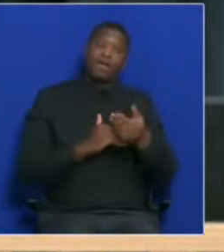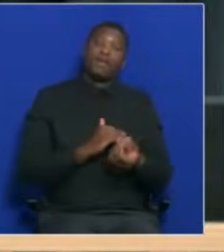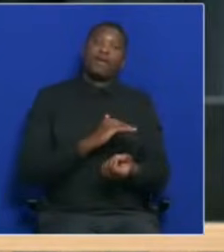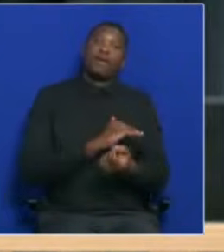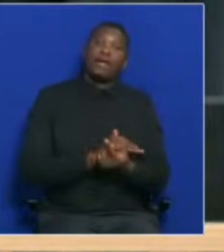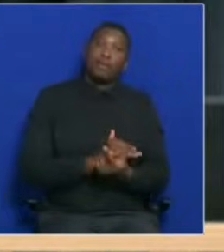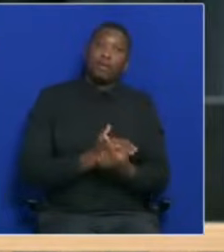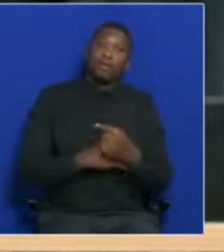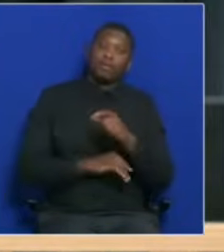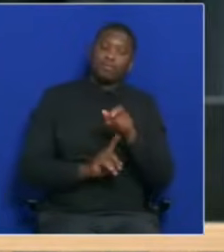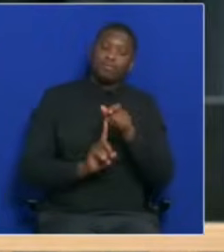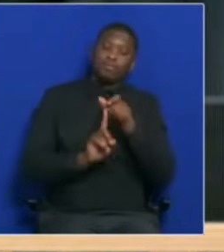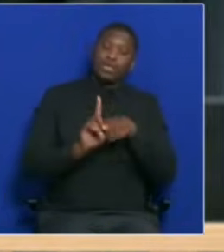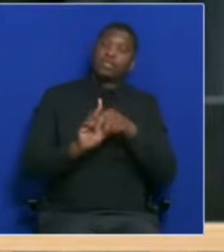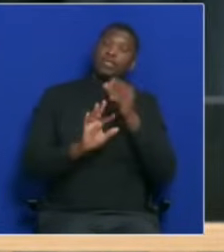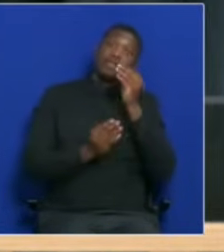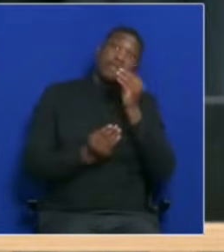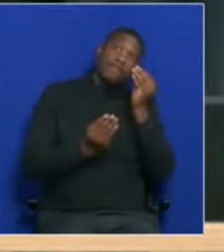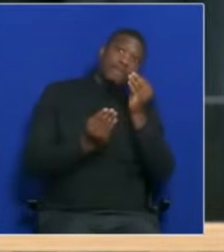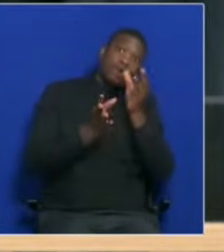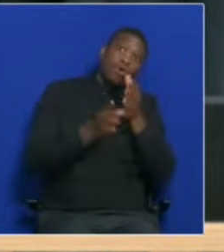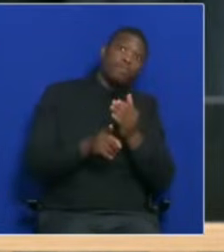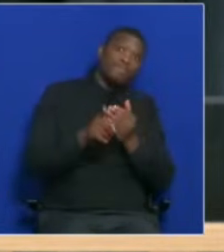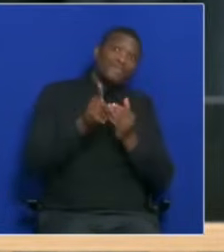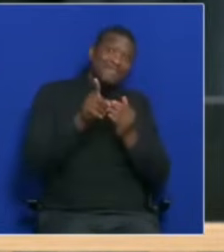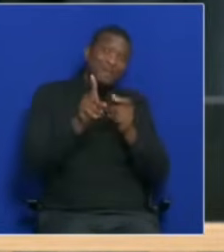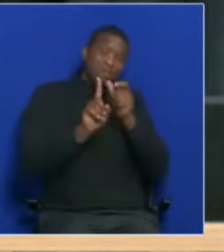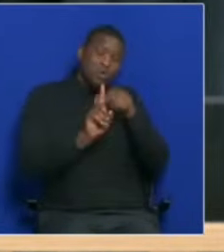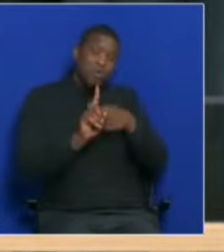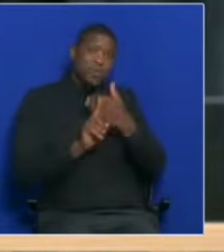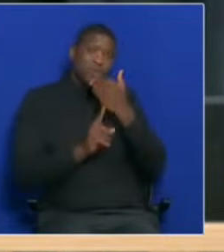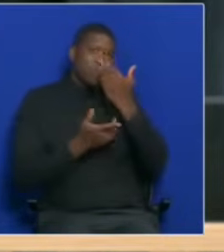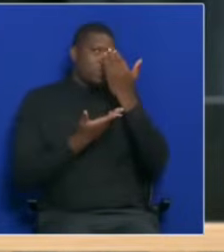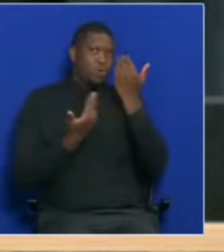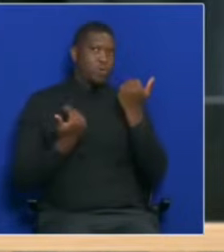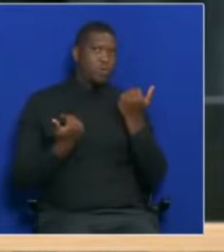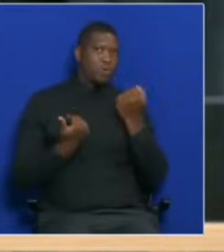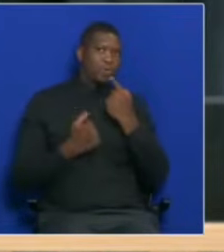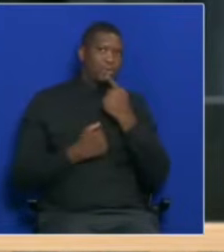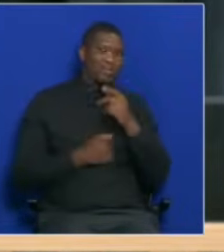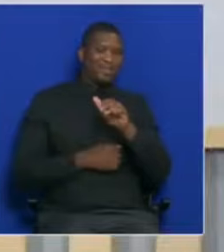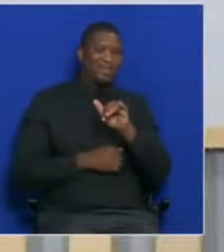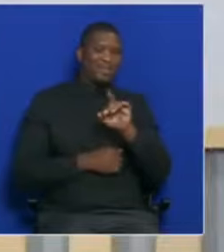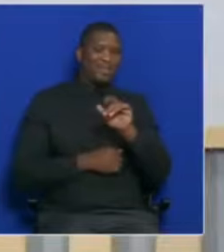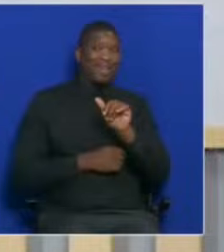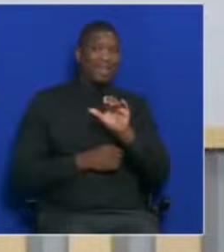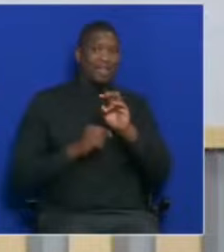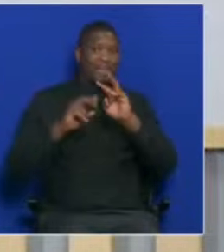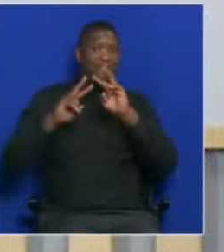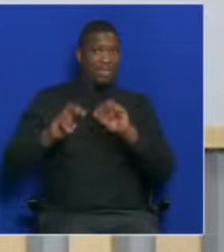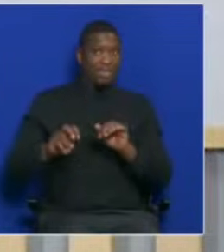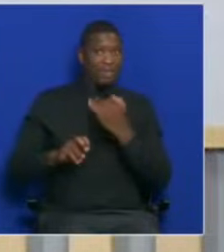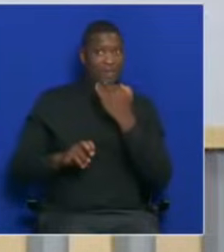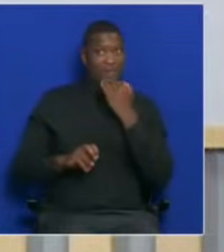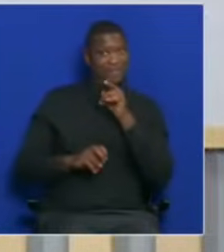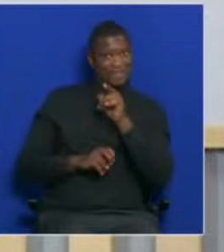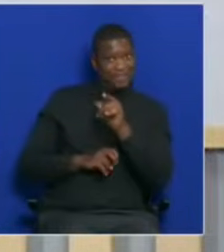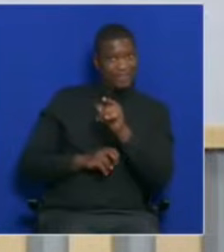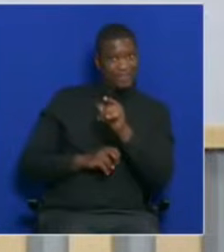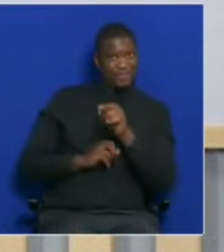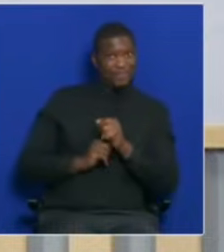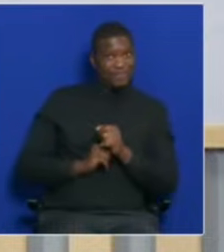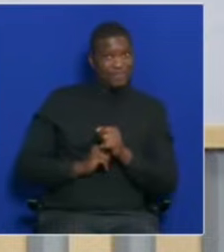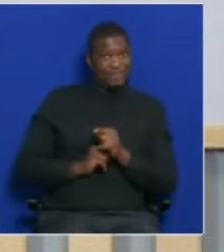Mr. Nkabinde, we don't know who, that IDEC is investigating him. That is The correct. domino effect